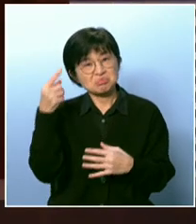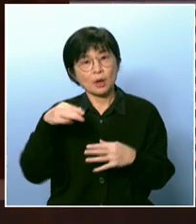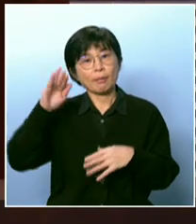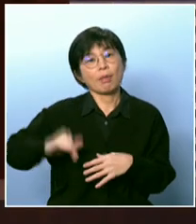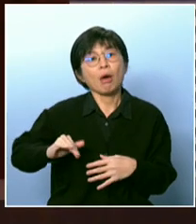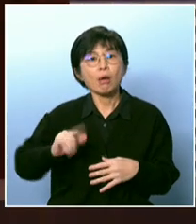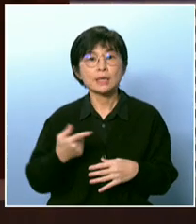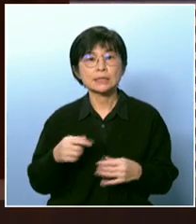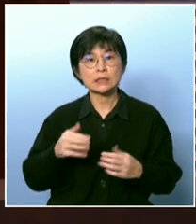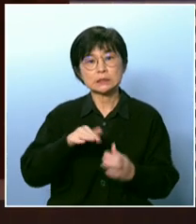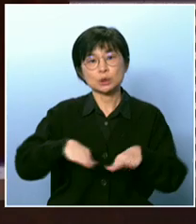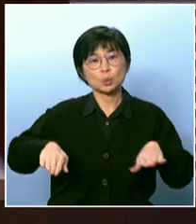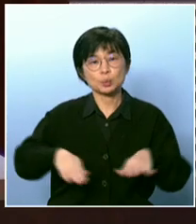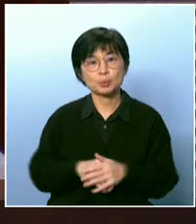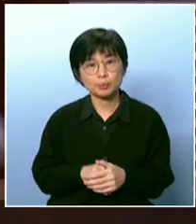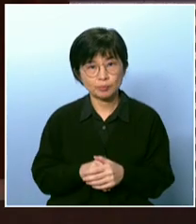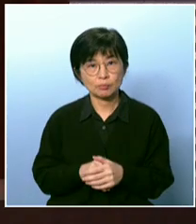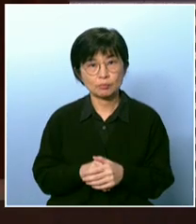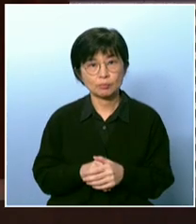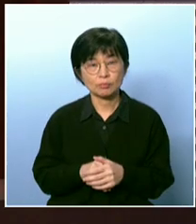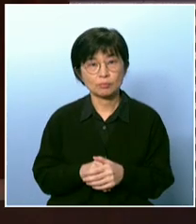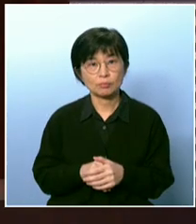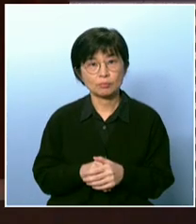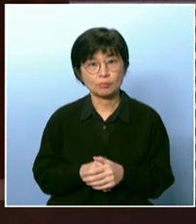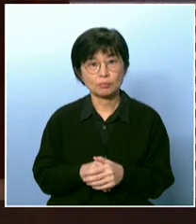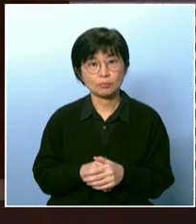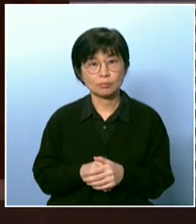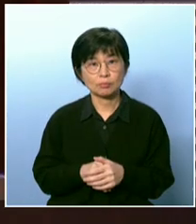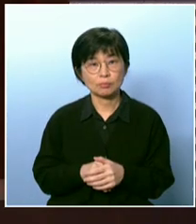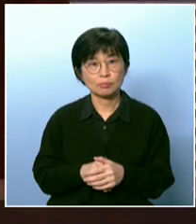early on participants with low motivation.